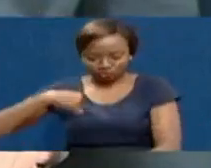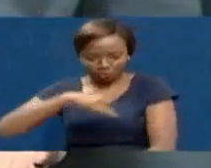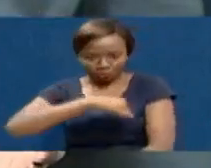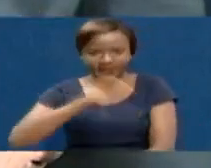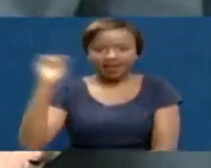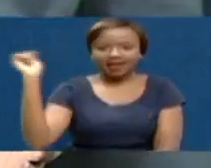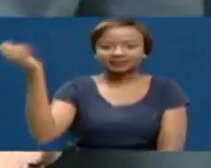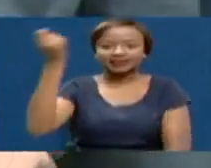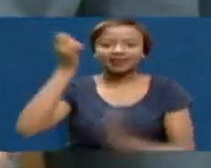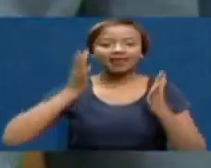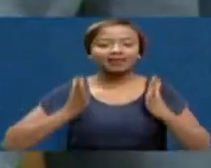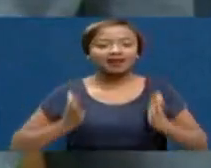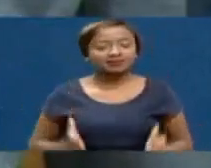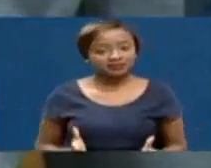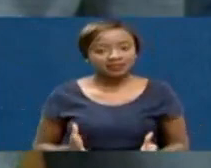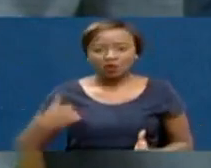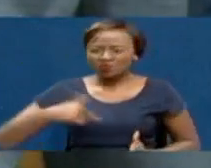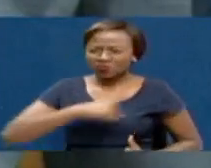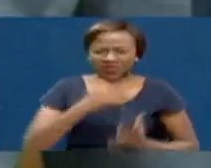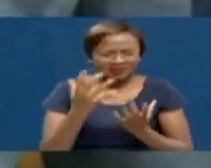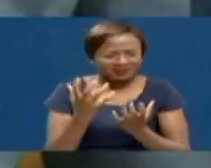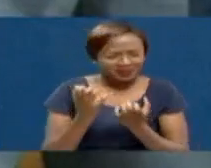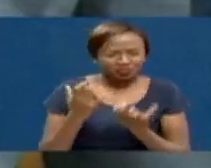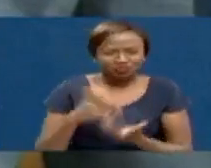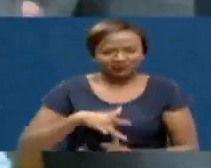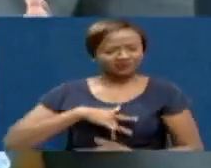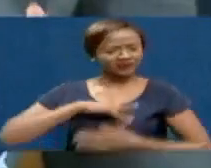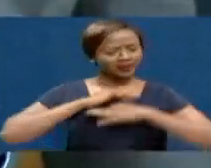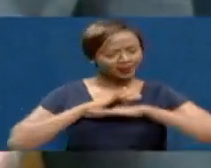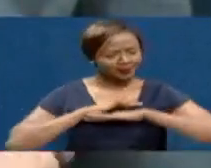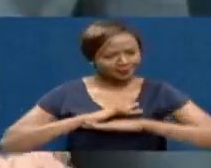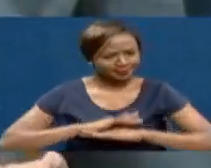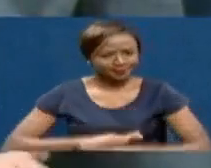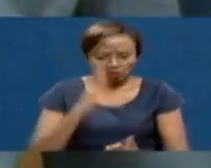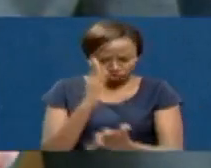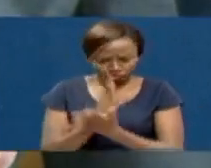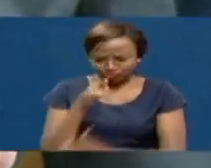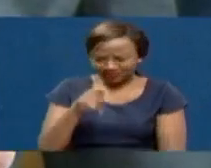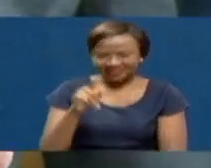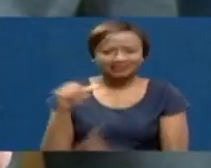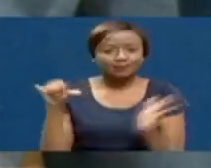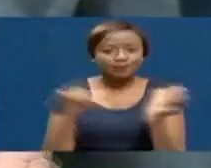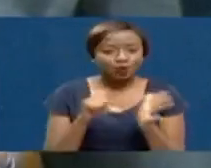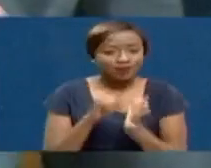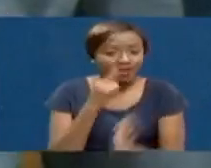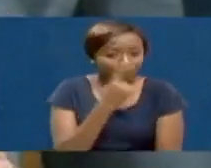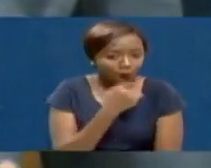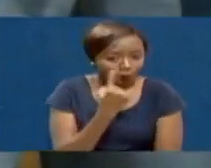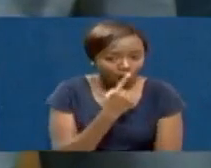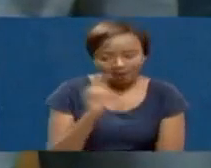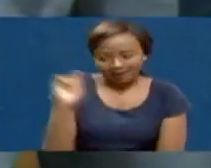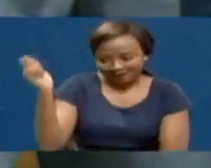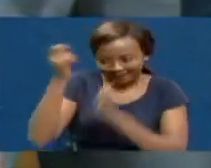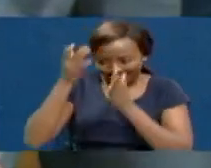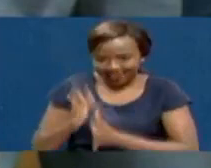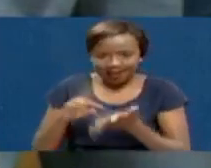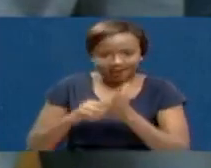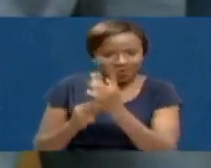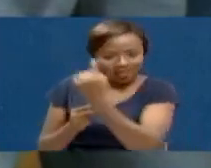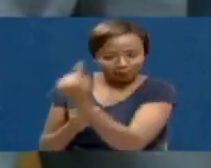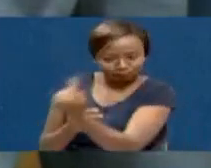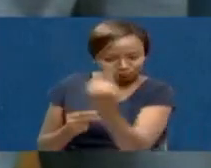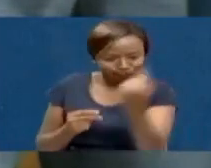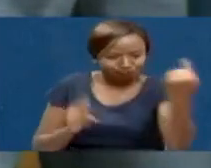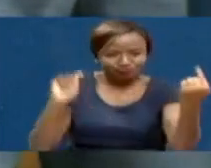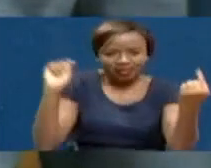Kenyans. Let us appreciate this is a Kenyan's issue, and every Kenyan should be on